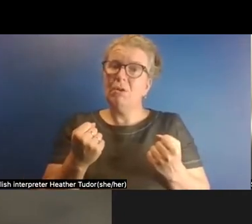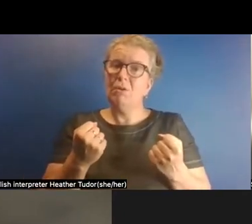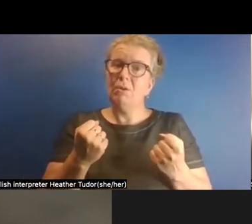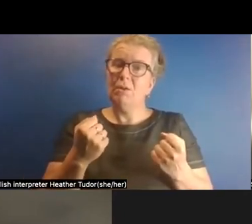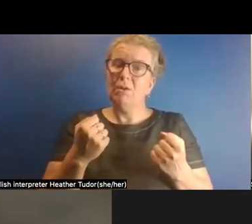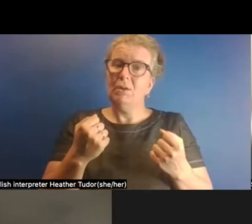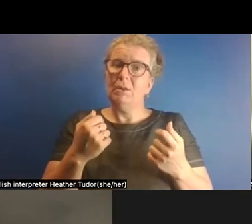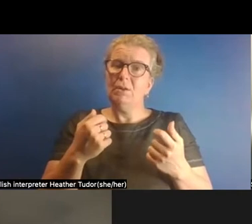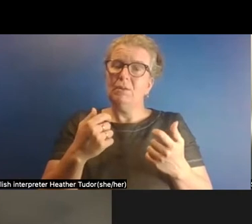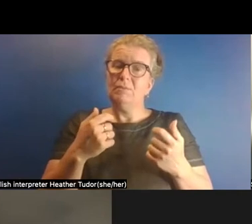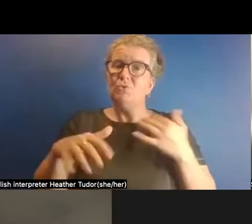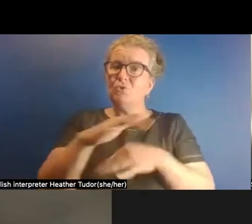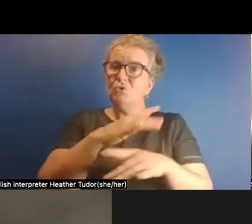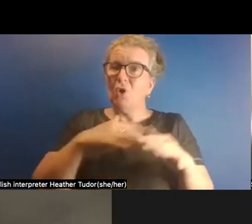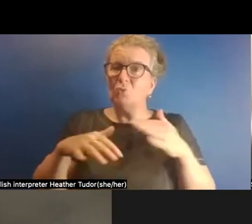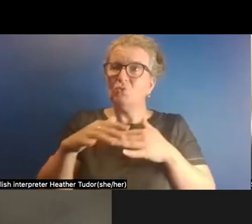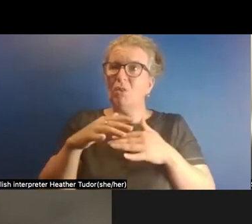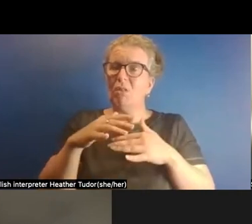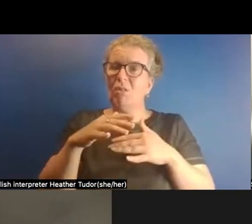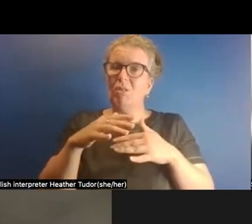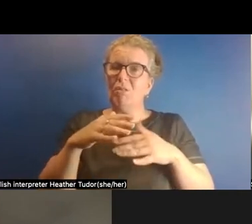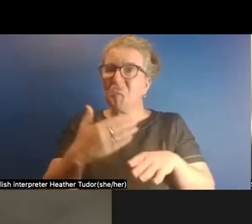of how you are in that environment.